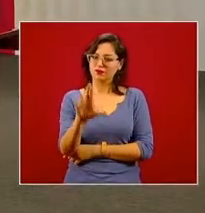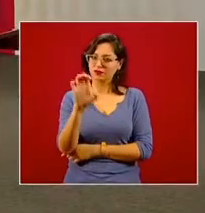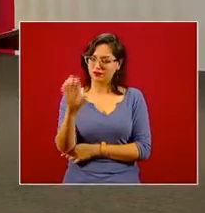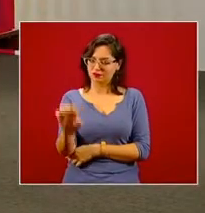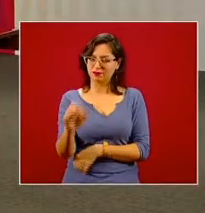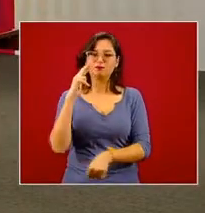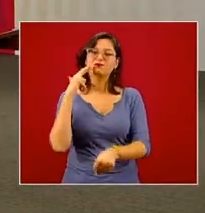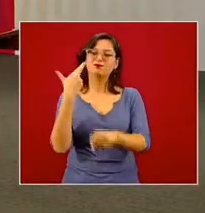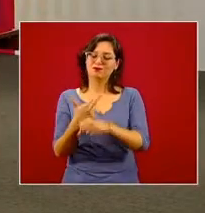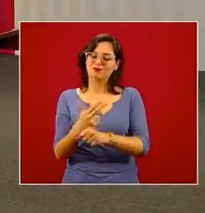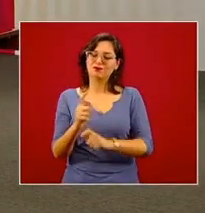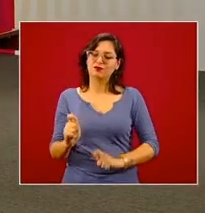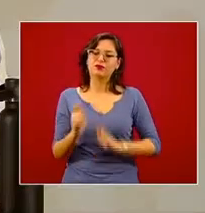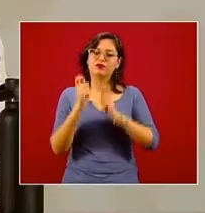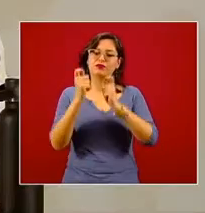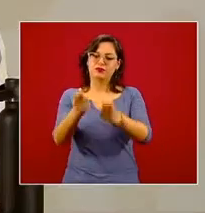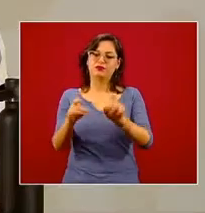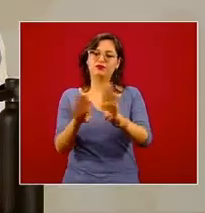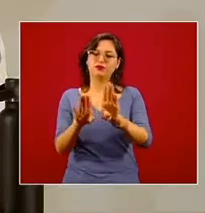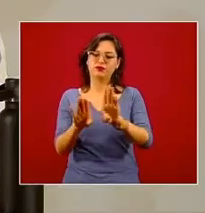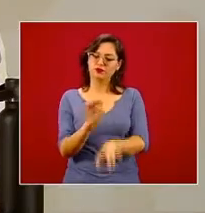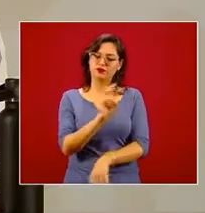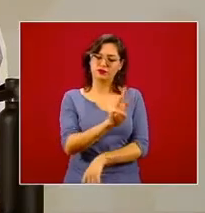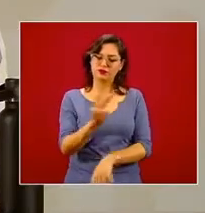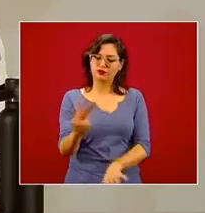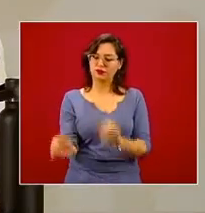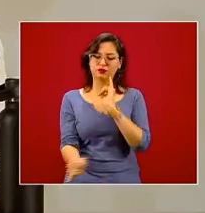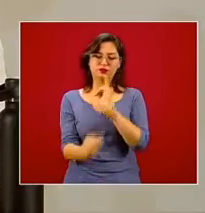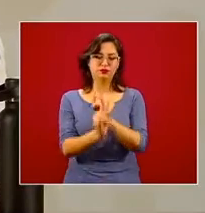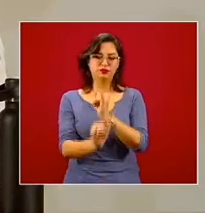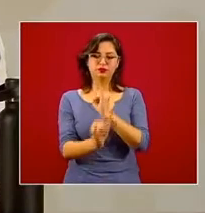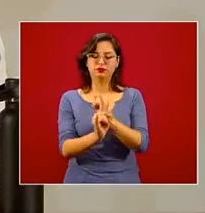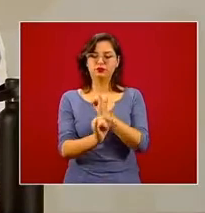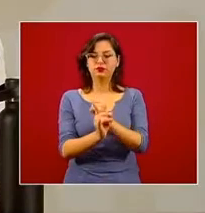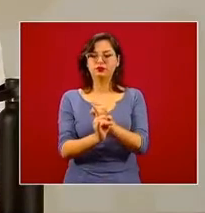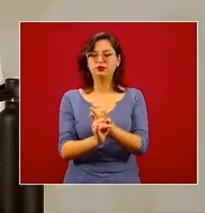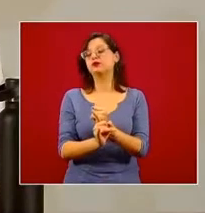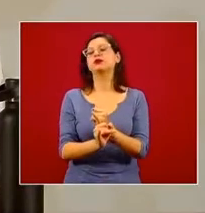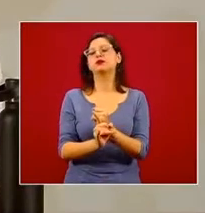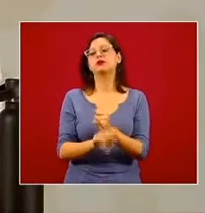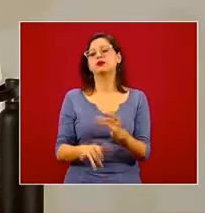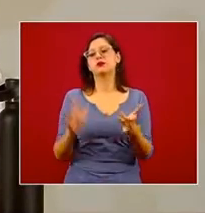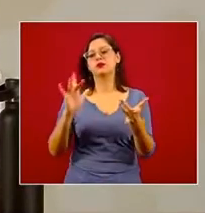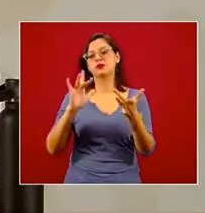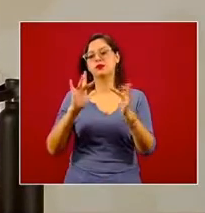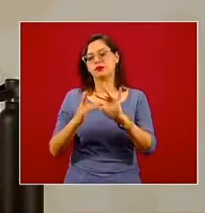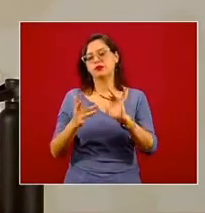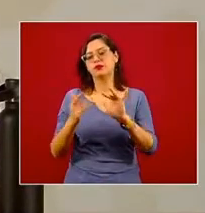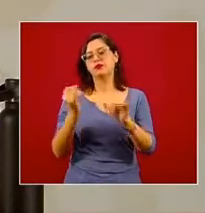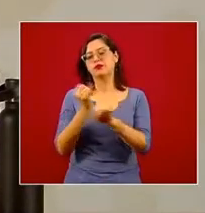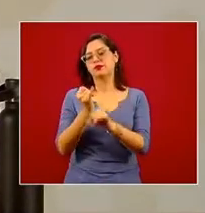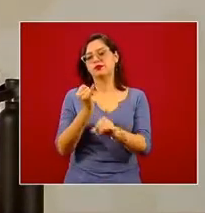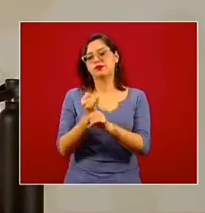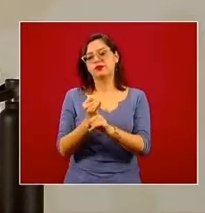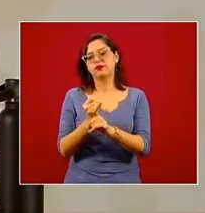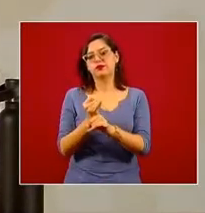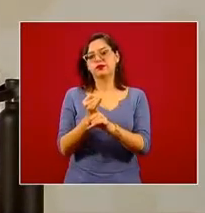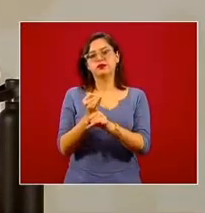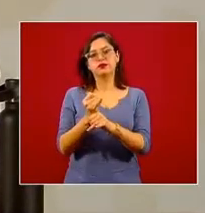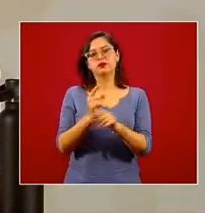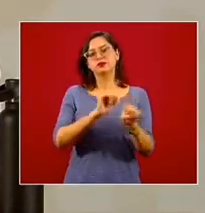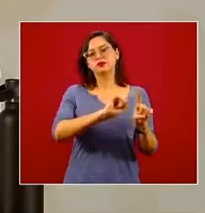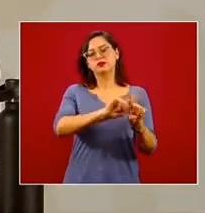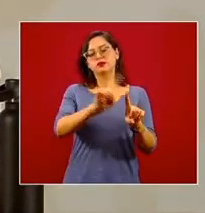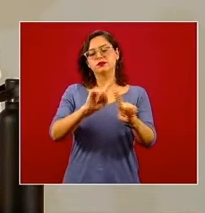of a través de la página de internet, our a través fellow de Mexicans can go cuentas at de any redes time sociales, to the los Foreign puntos Affairs focales que offices, son